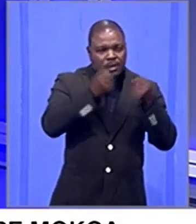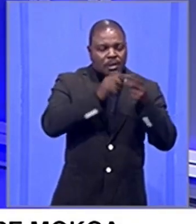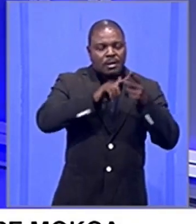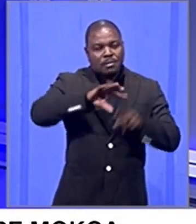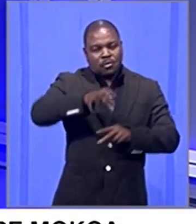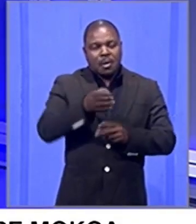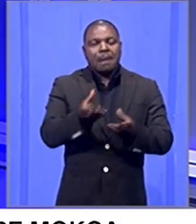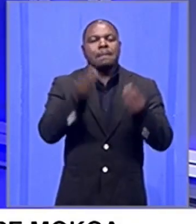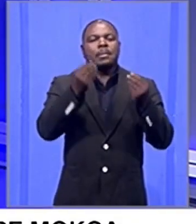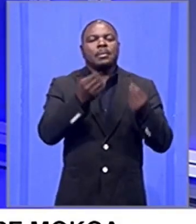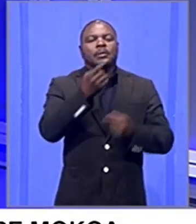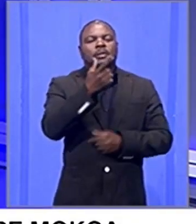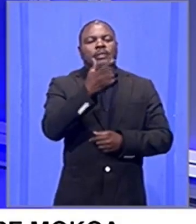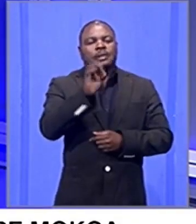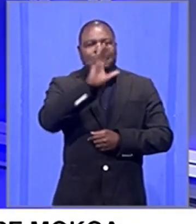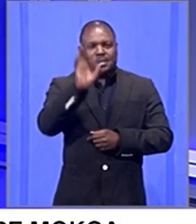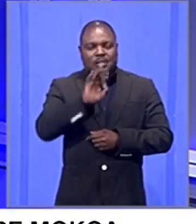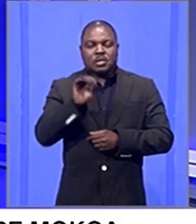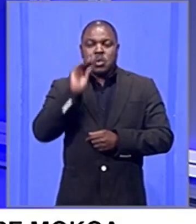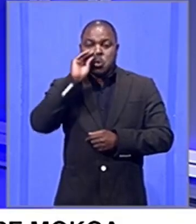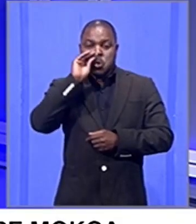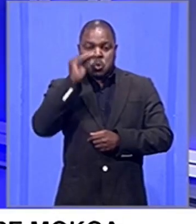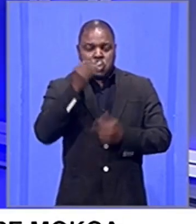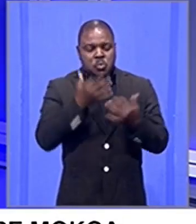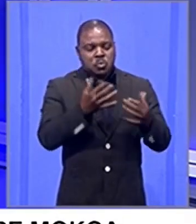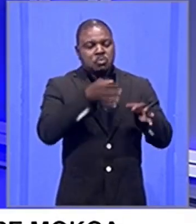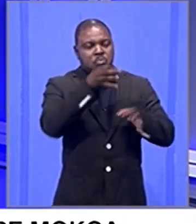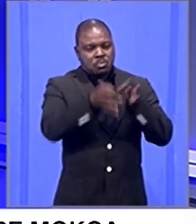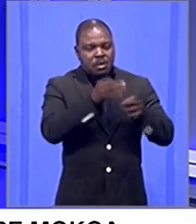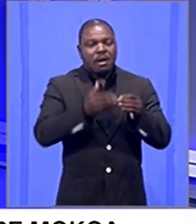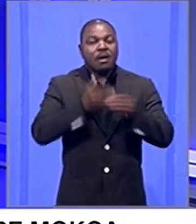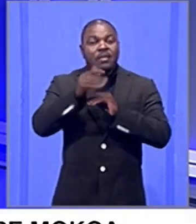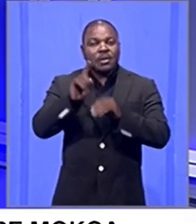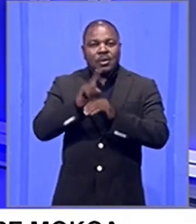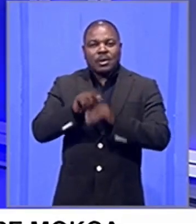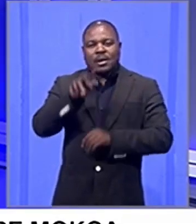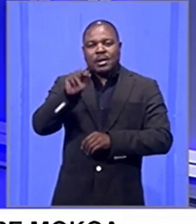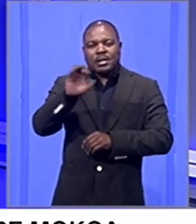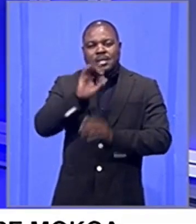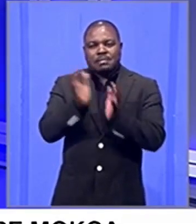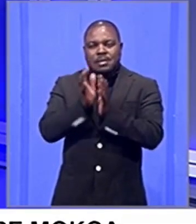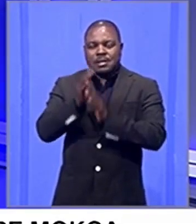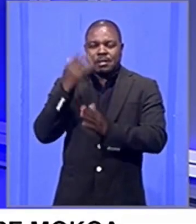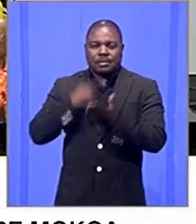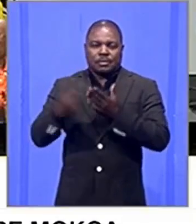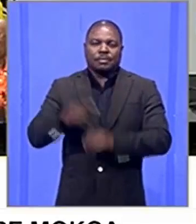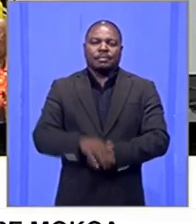sena sebokeng sa baqolotsi ba ditaba ka sephetho sa kopano ya NEC e bileng beke e fetileng.